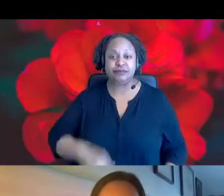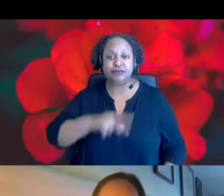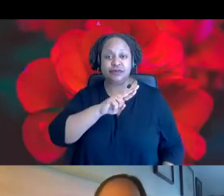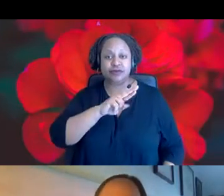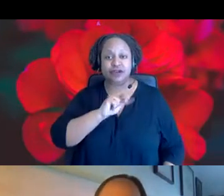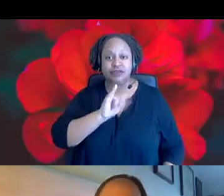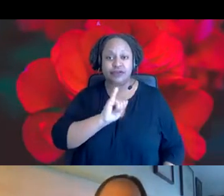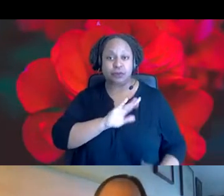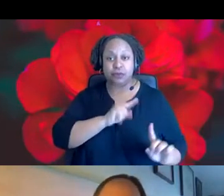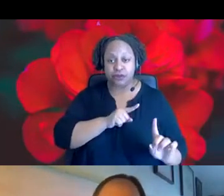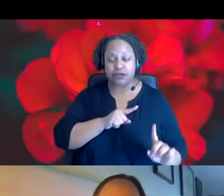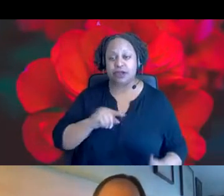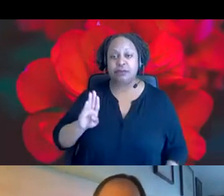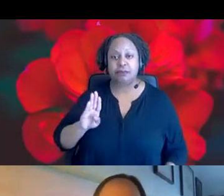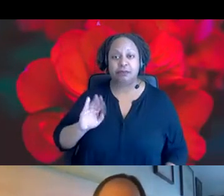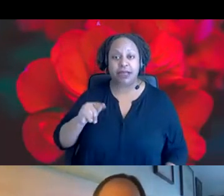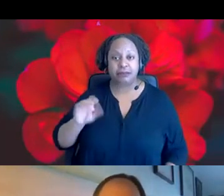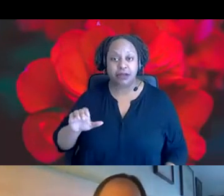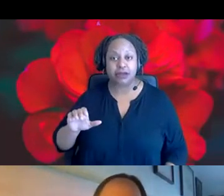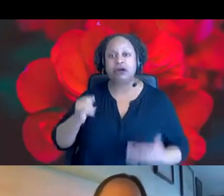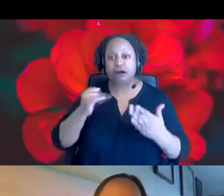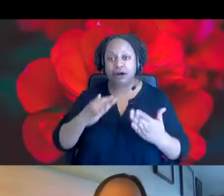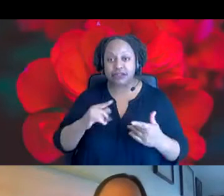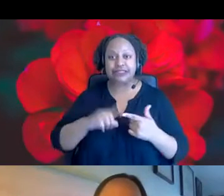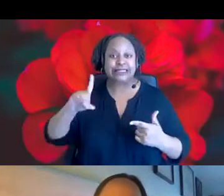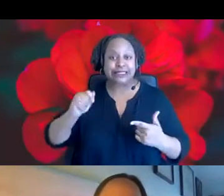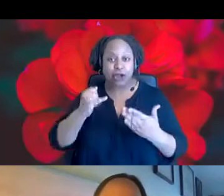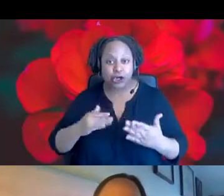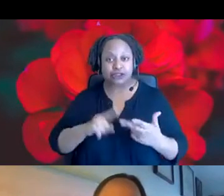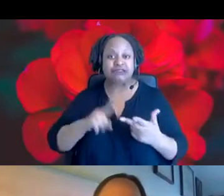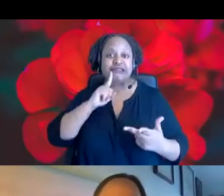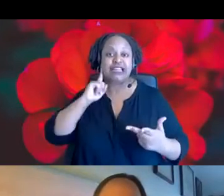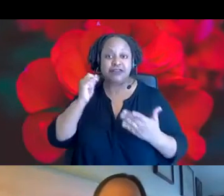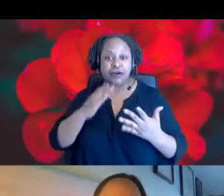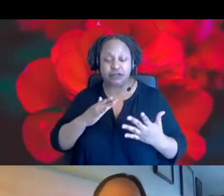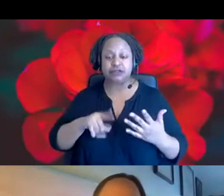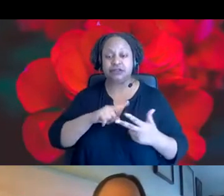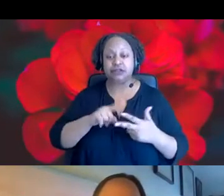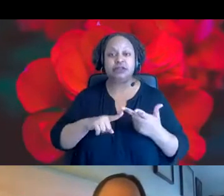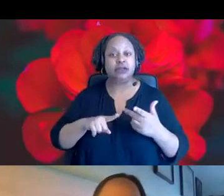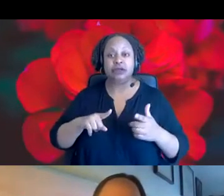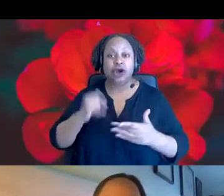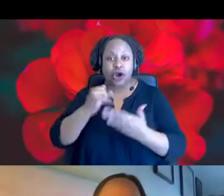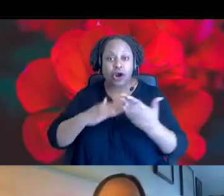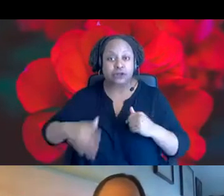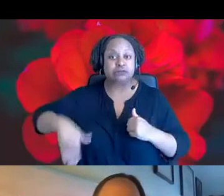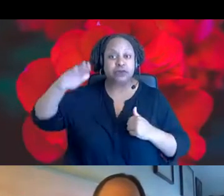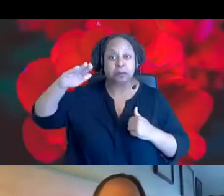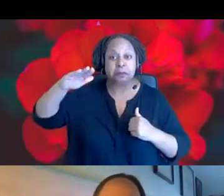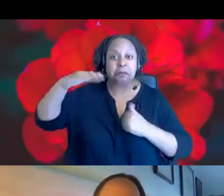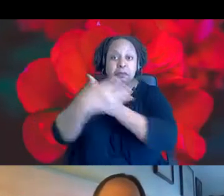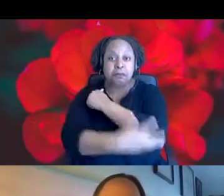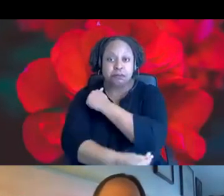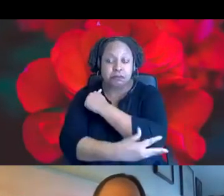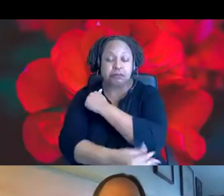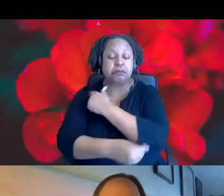BIPOC artists, disabled artists, deaf artists, artists living who grew up in poverty, you know, there are